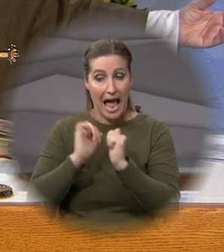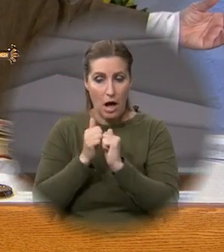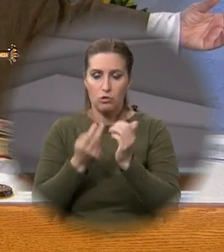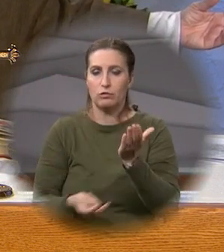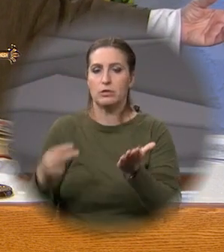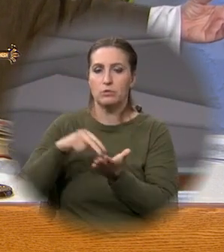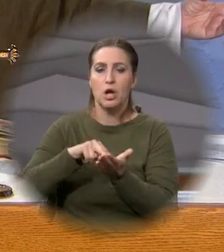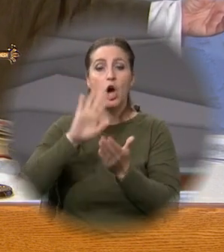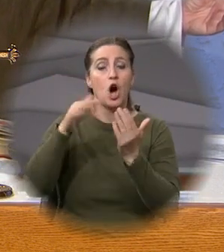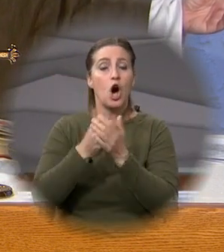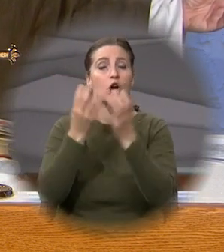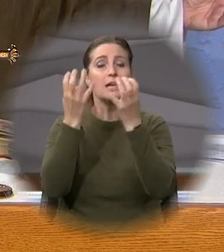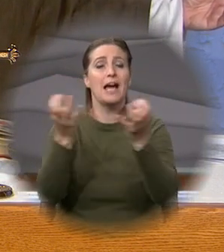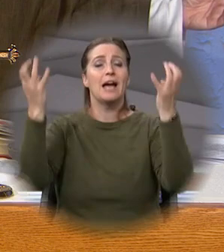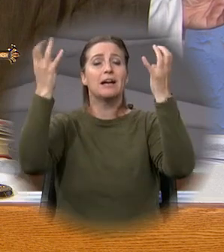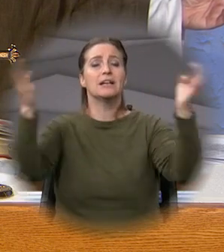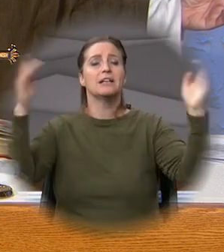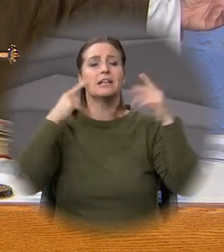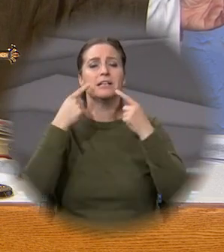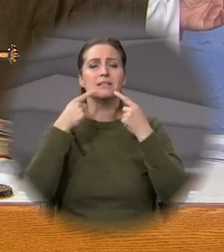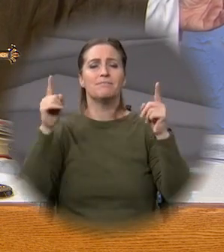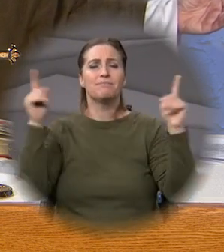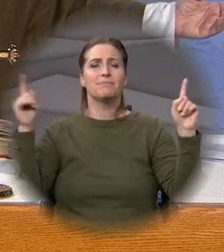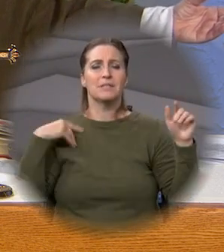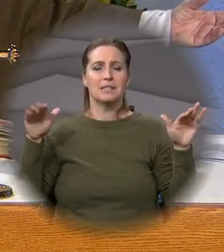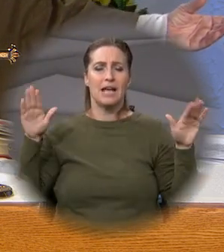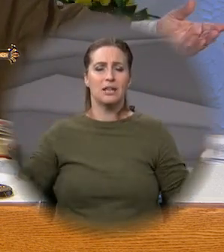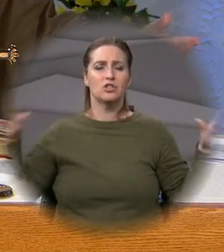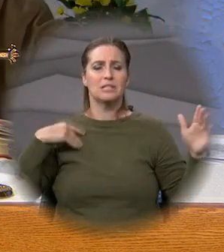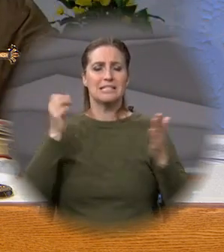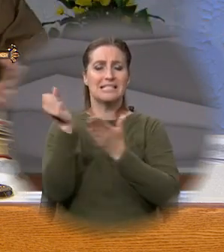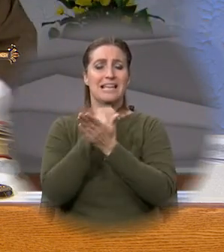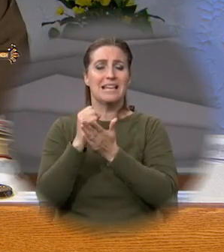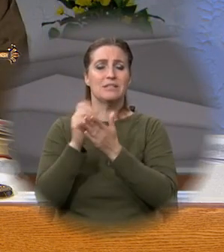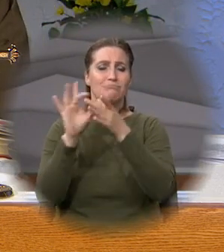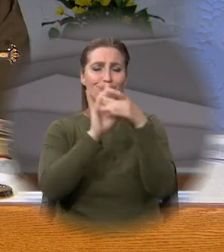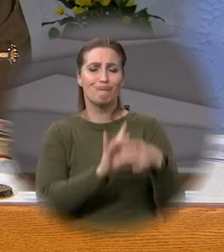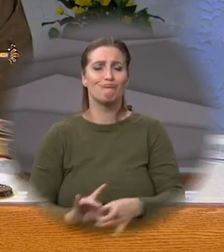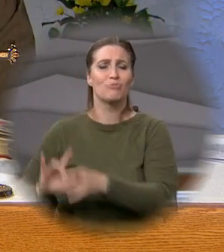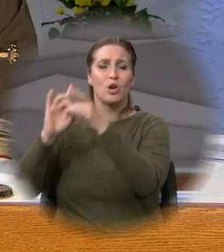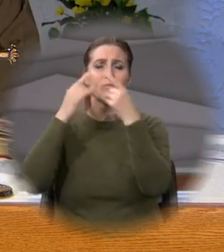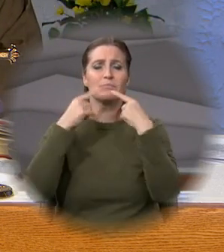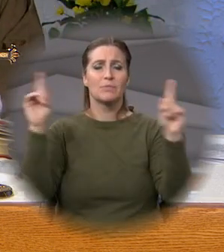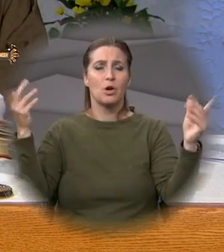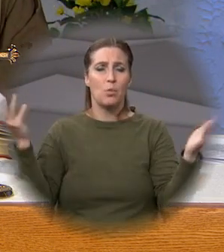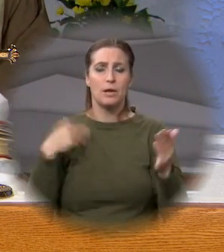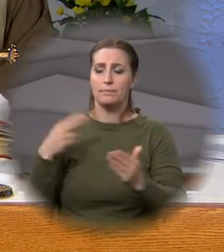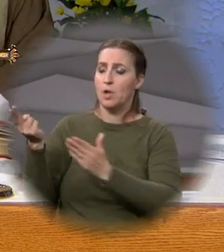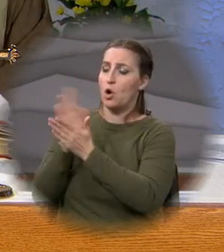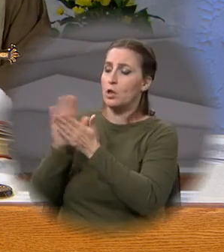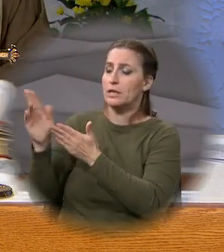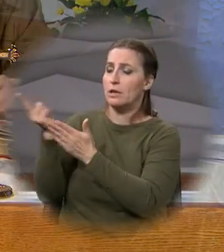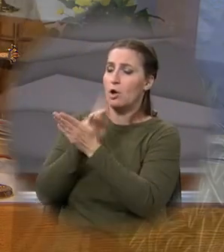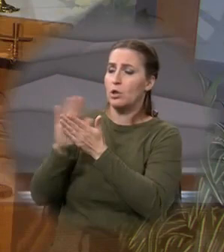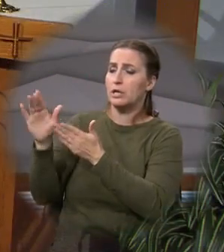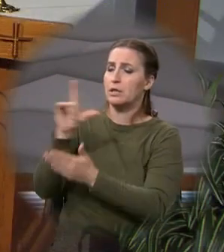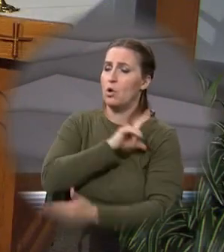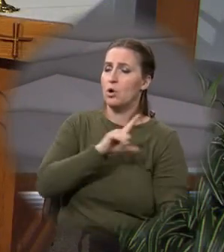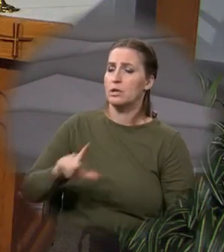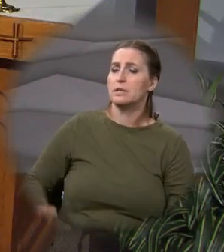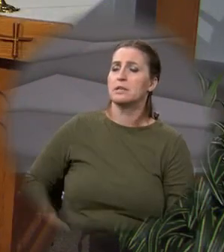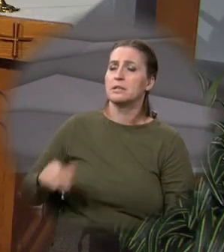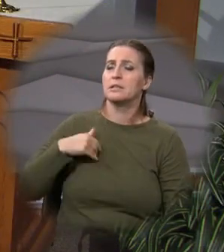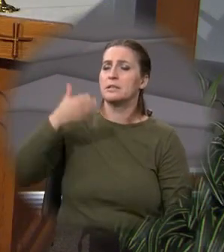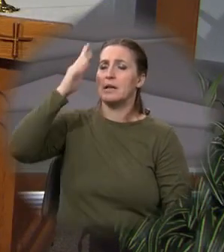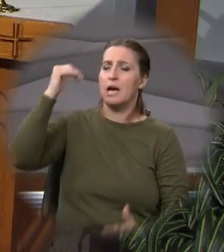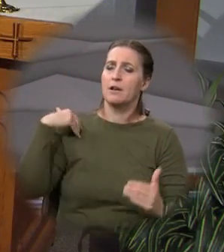with the angels and all the saints, we declare your glory as with one voice we acclaim. Holy, holy, holy